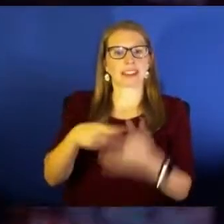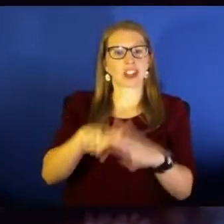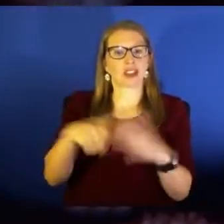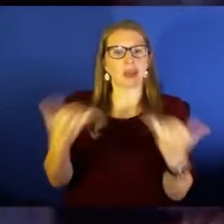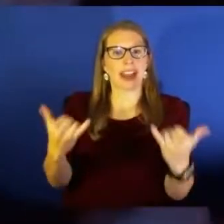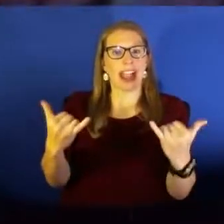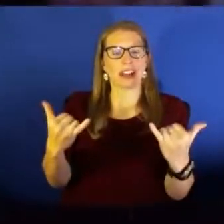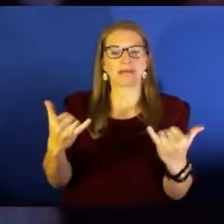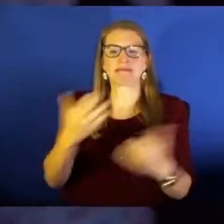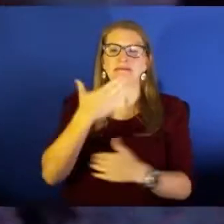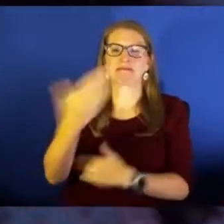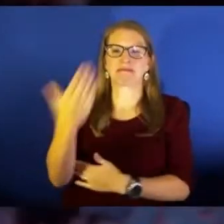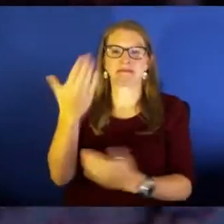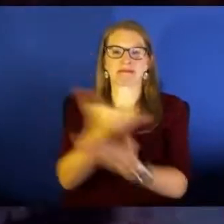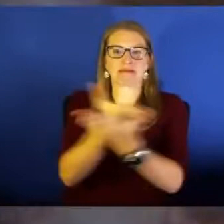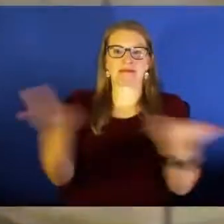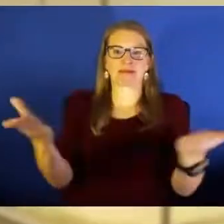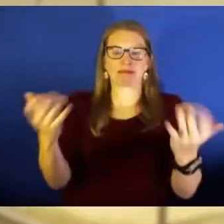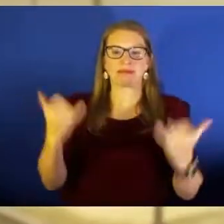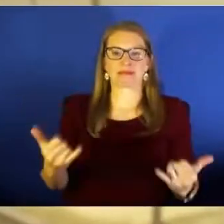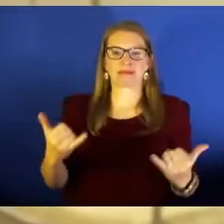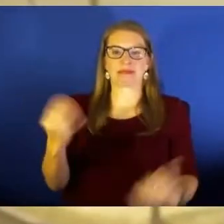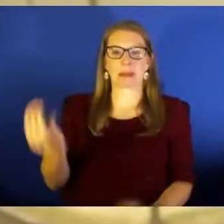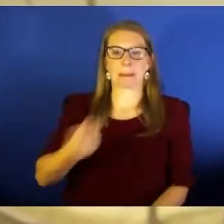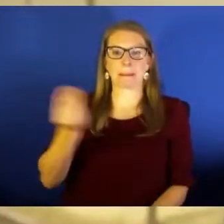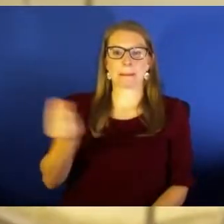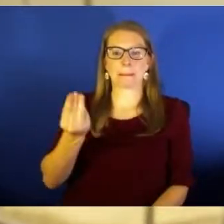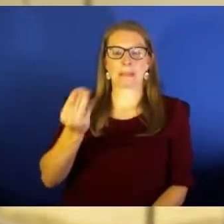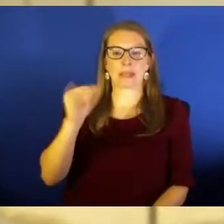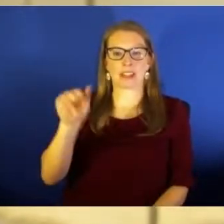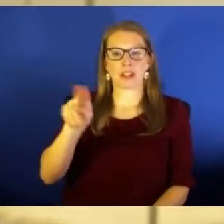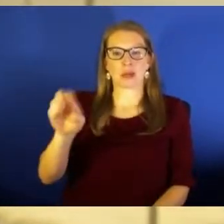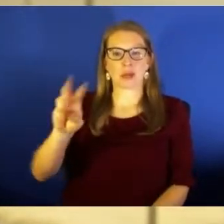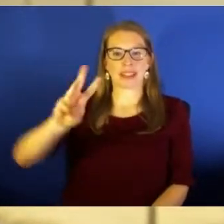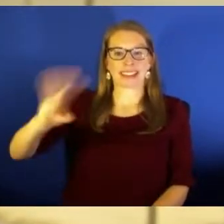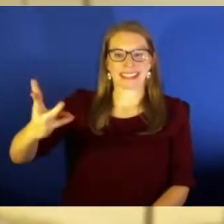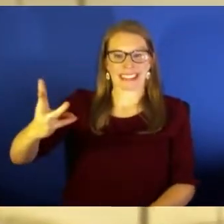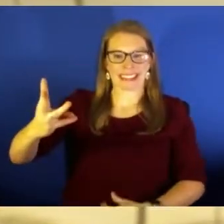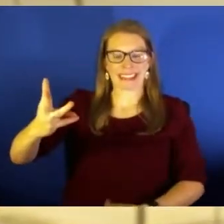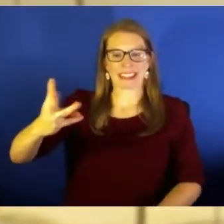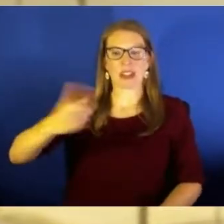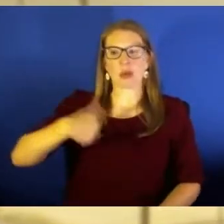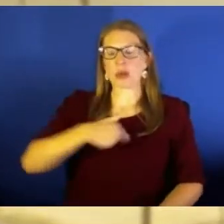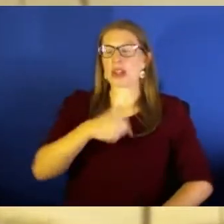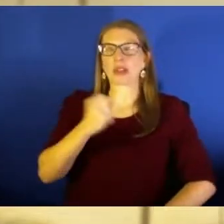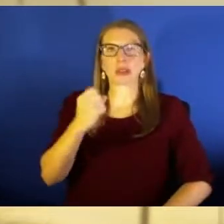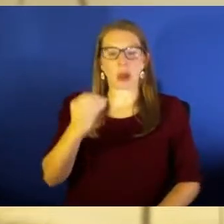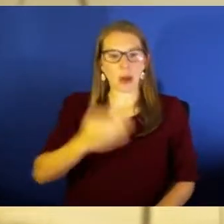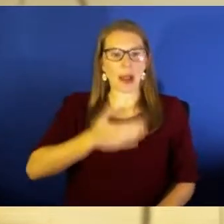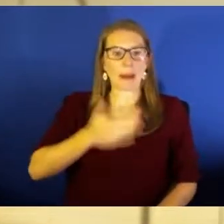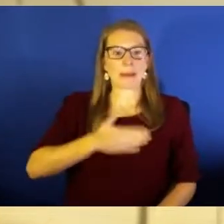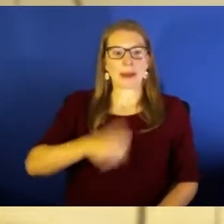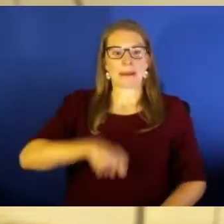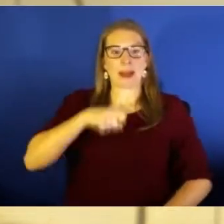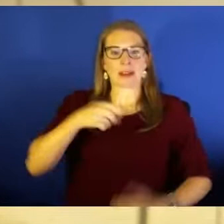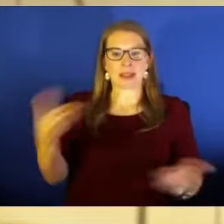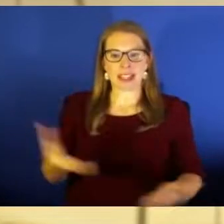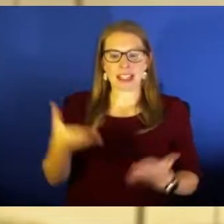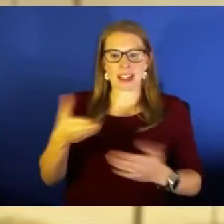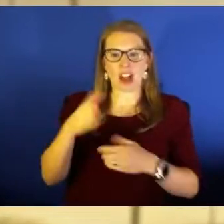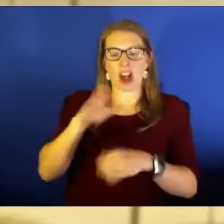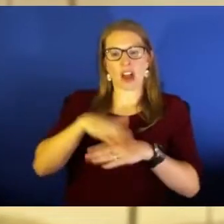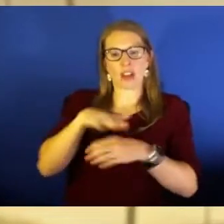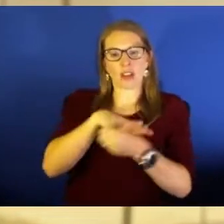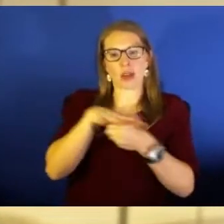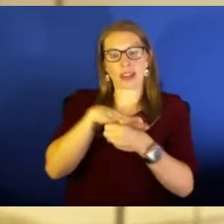And good morning to you. It is Monday, June 6th, and we are so happy and proud to be here live on location